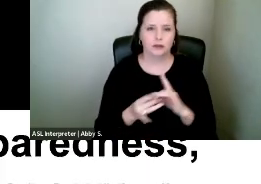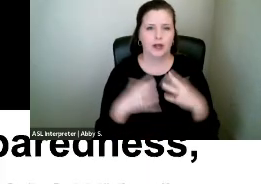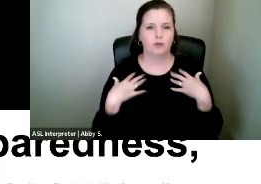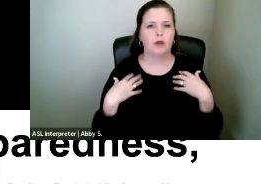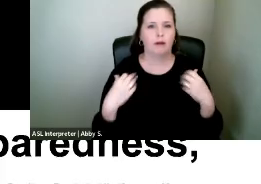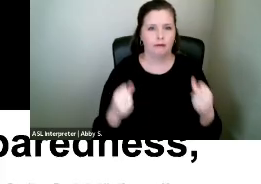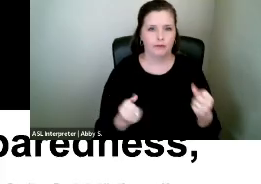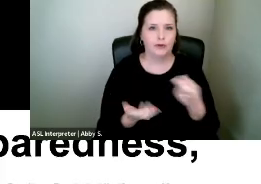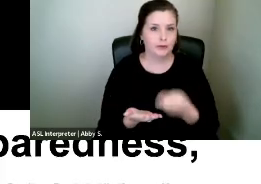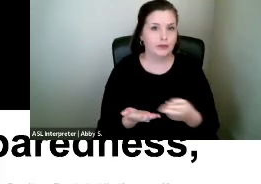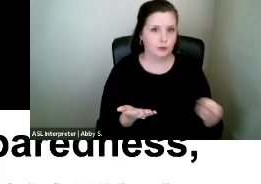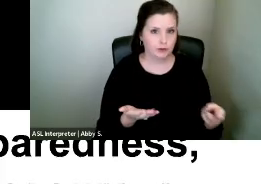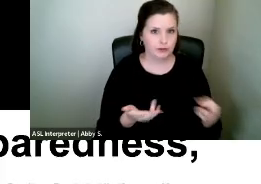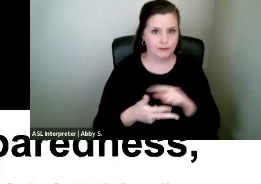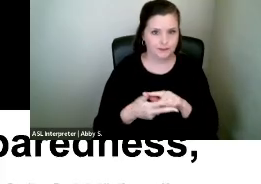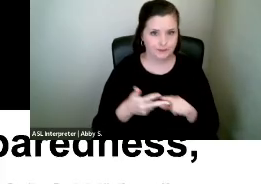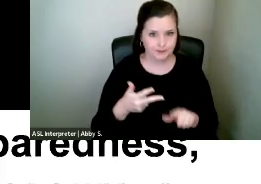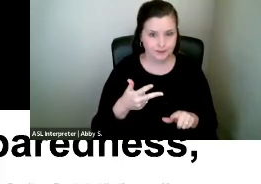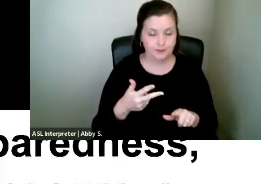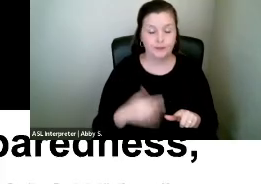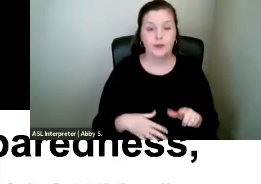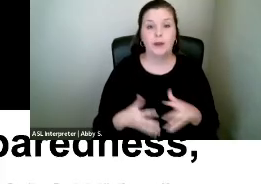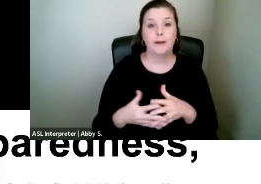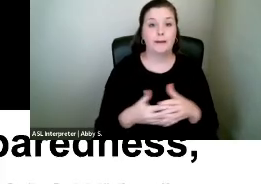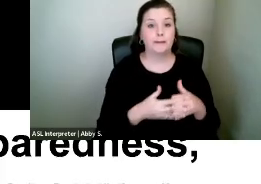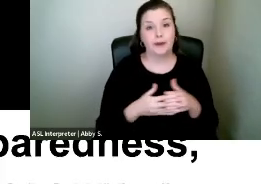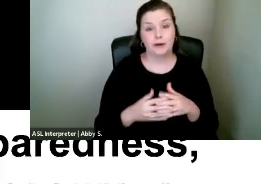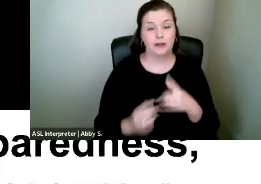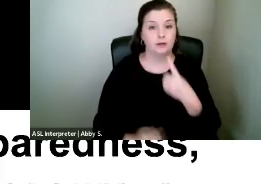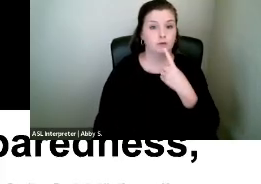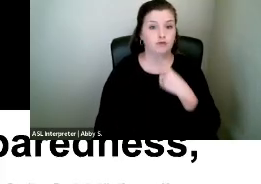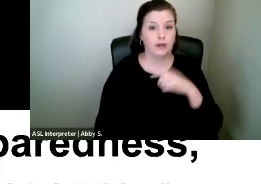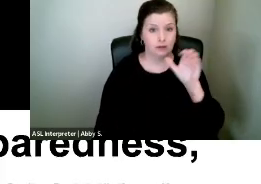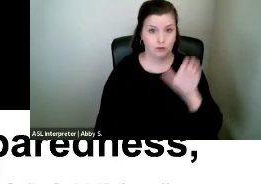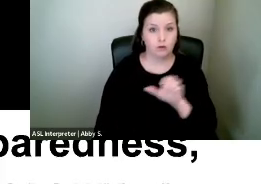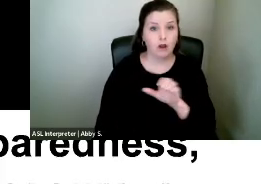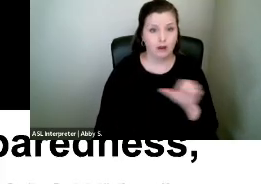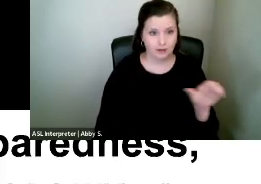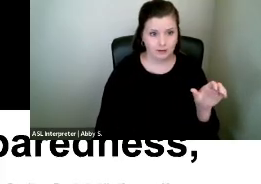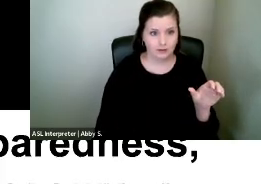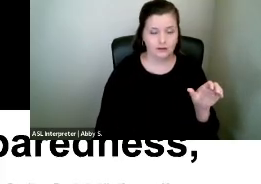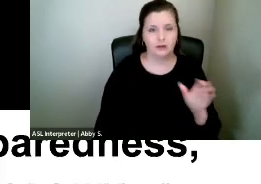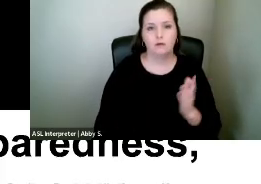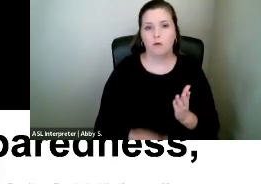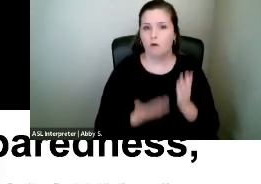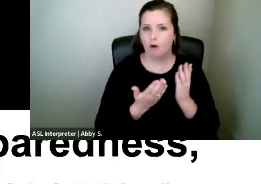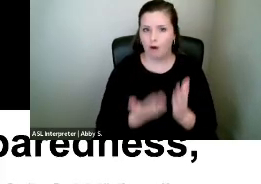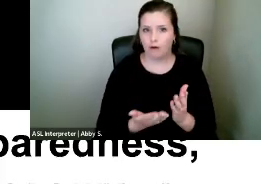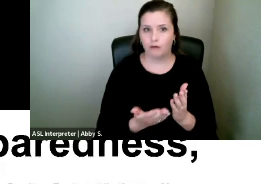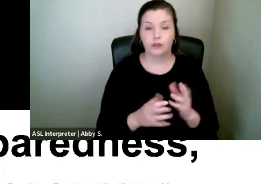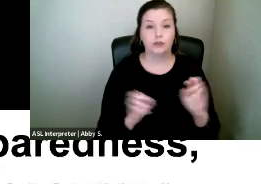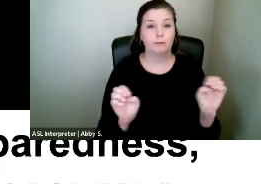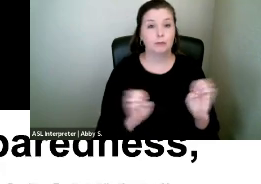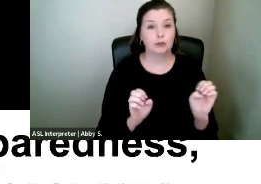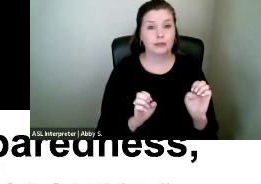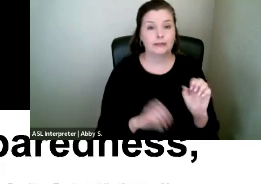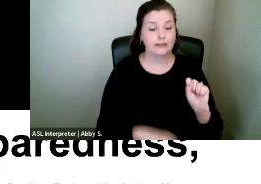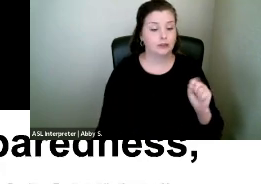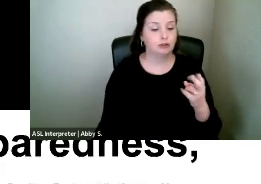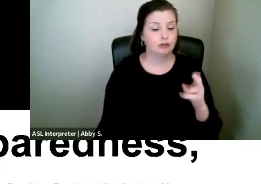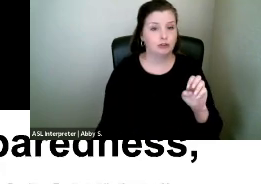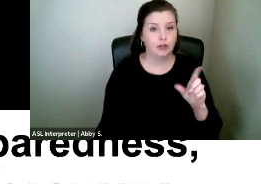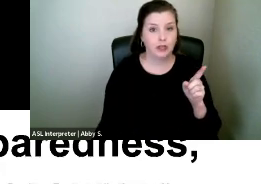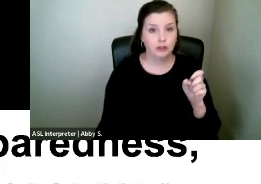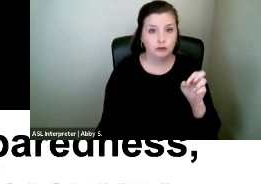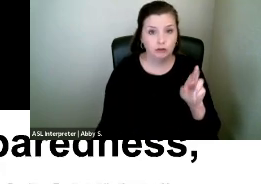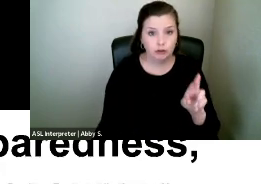resources. The American Red Cross, first of all, offers emergency shelters,